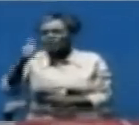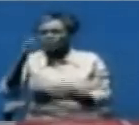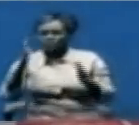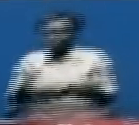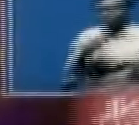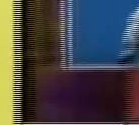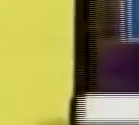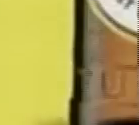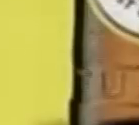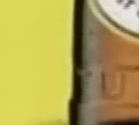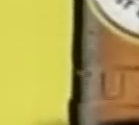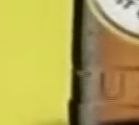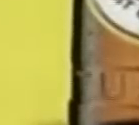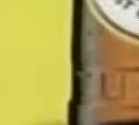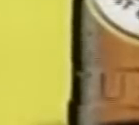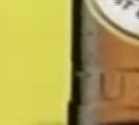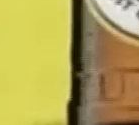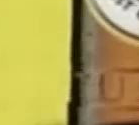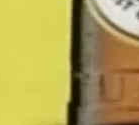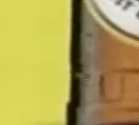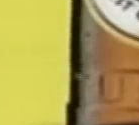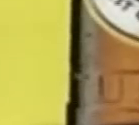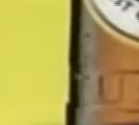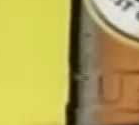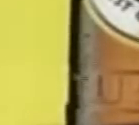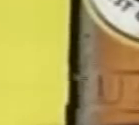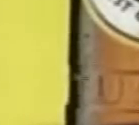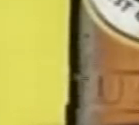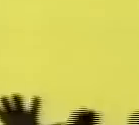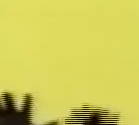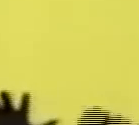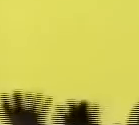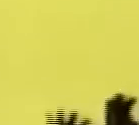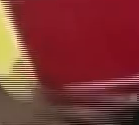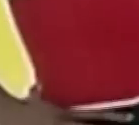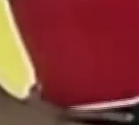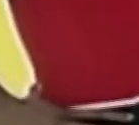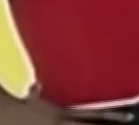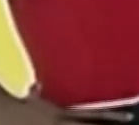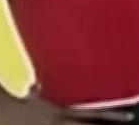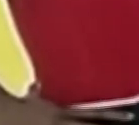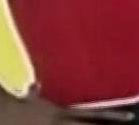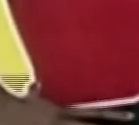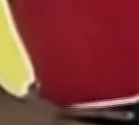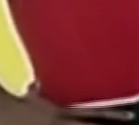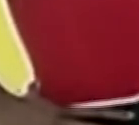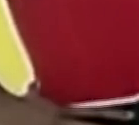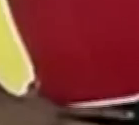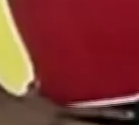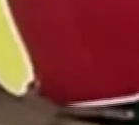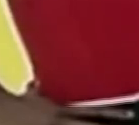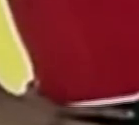And I say, no, that's what you do. Mm-hmm. Who are you? Mm-hmm. It's a revelation of your essence, of